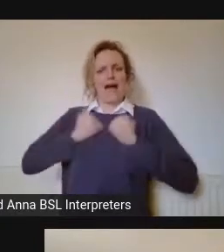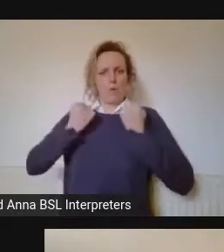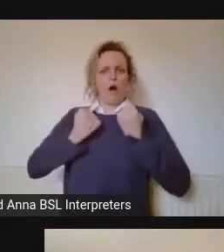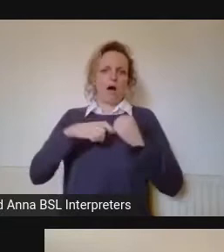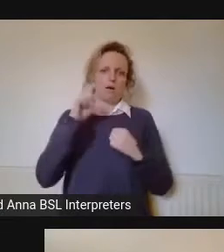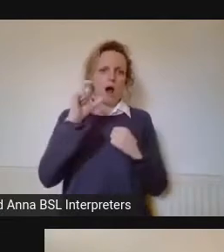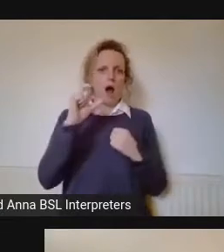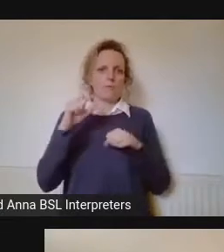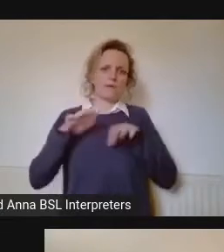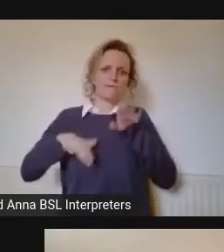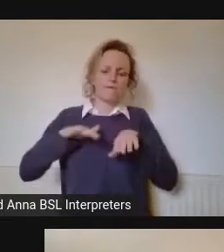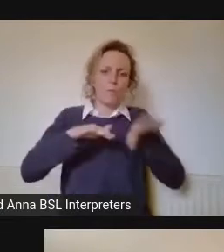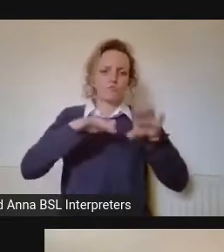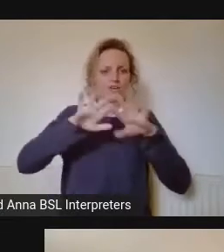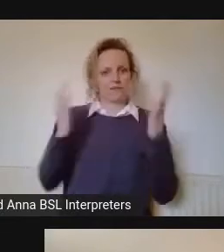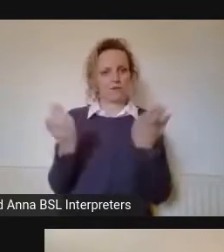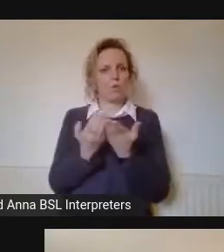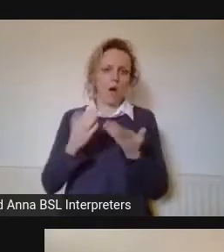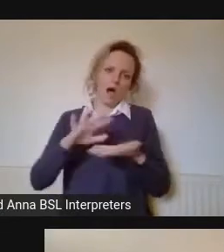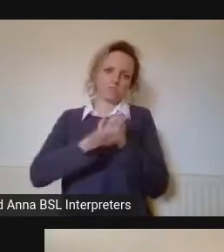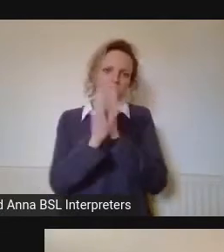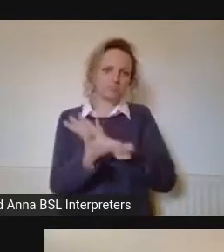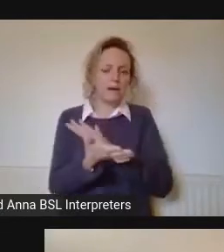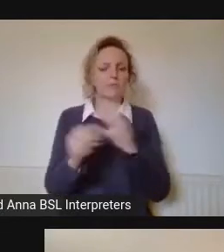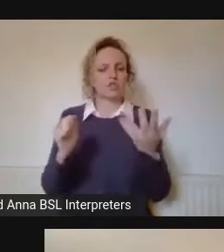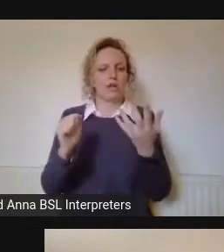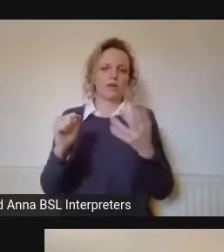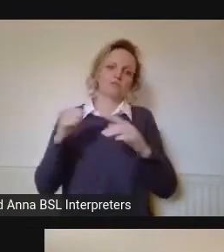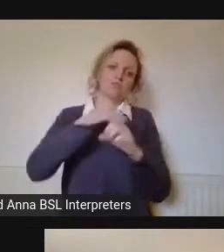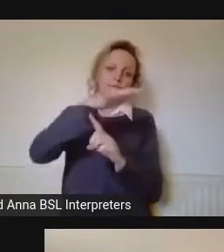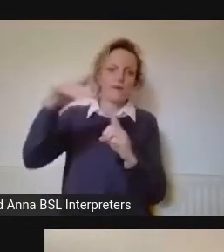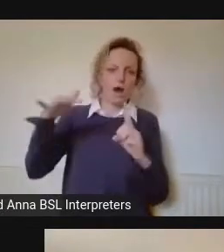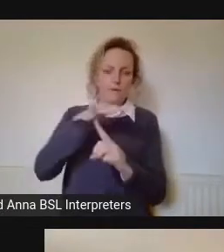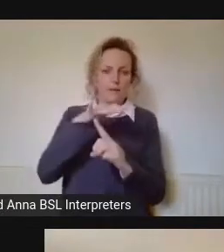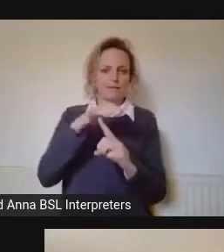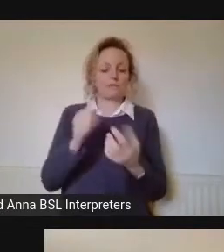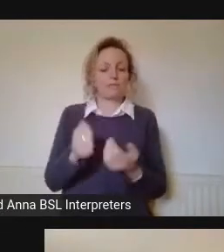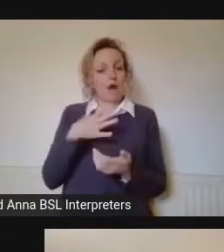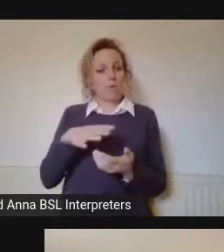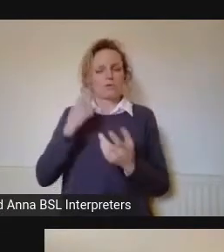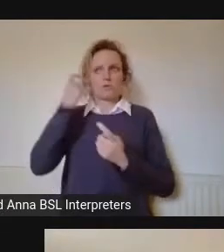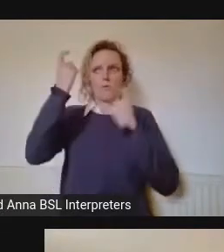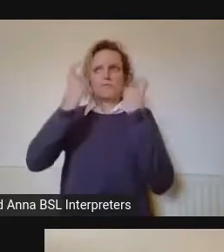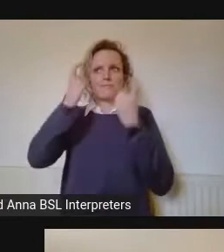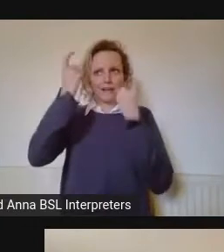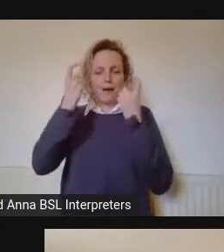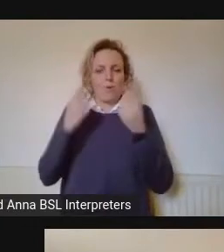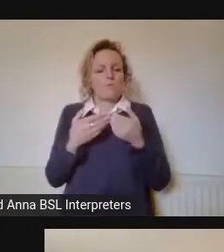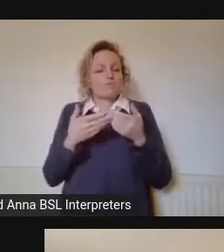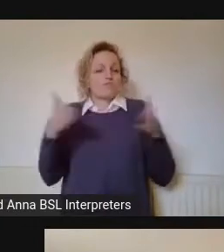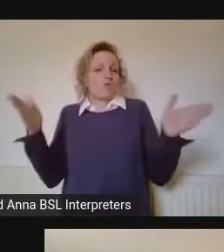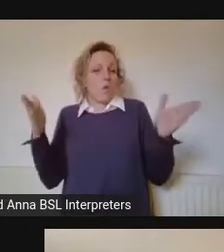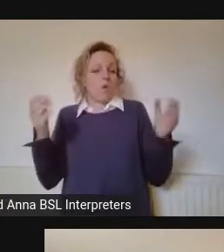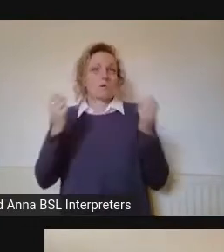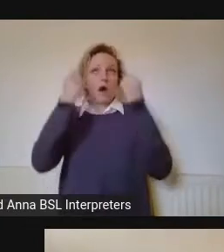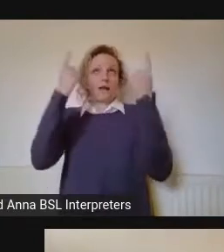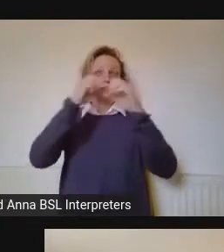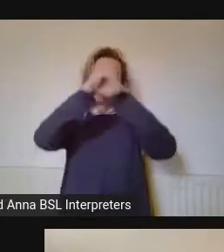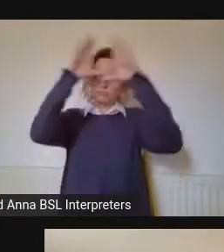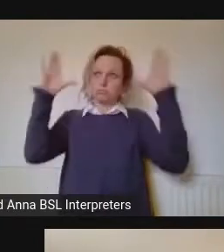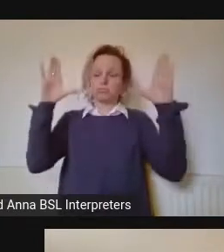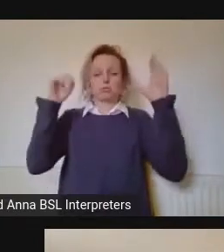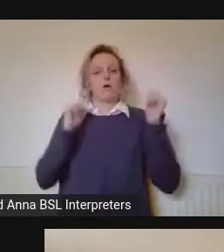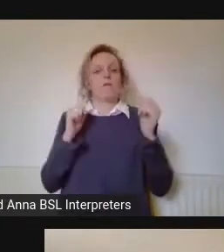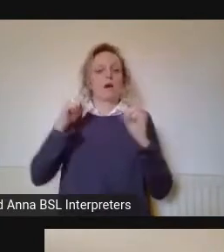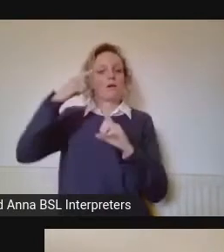to look towards what also a broader sense of environmental justice and climate change might look like. So that's a brief overview of the